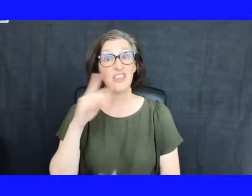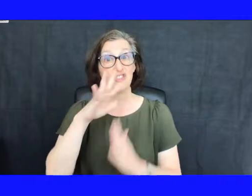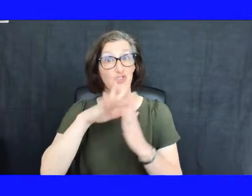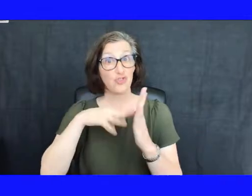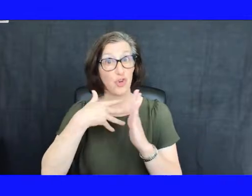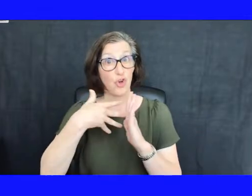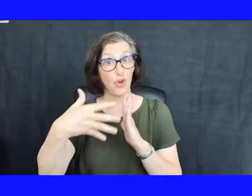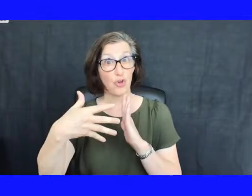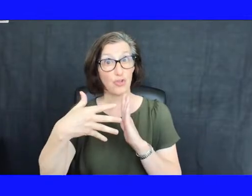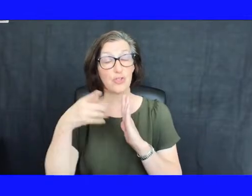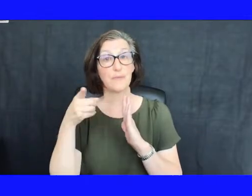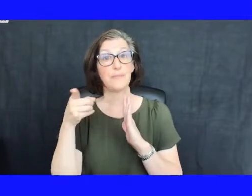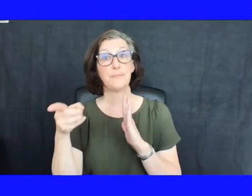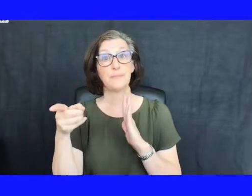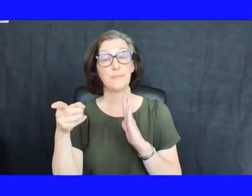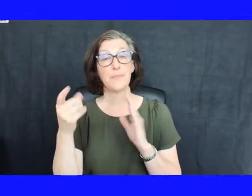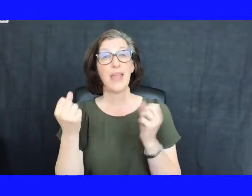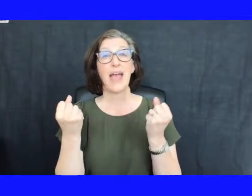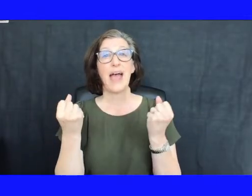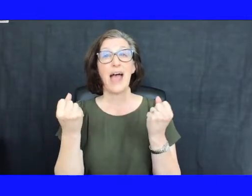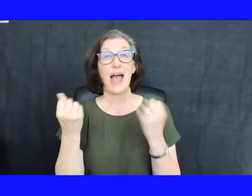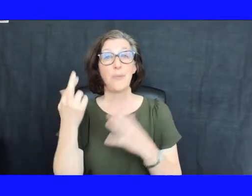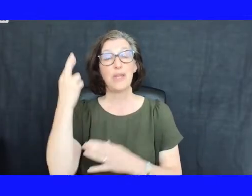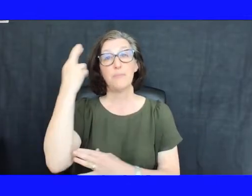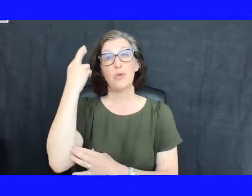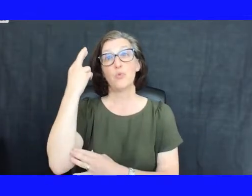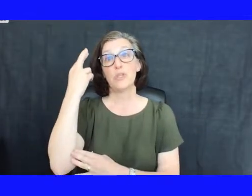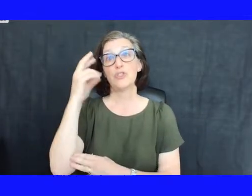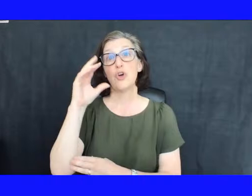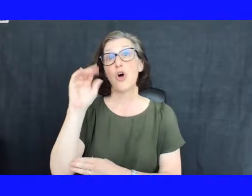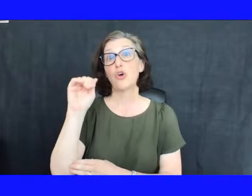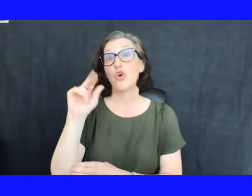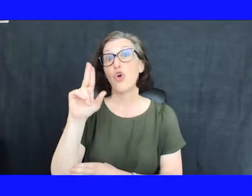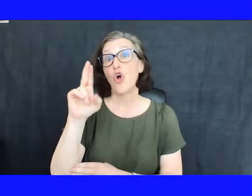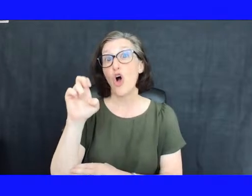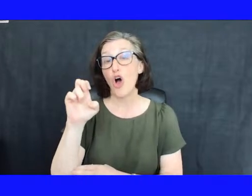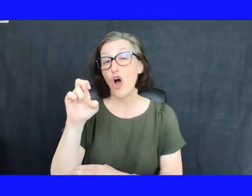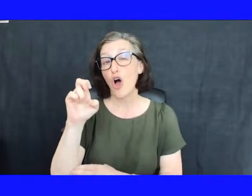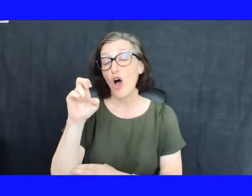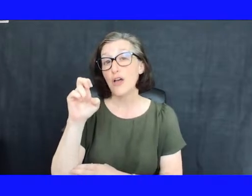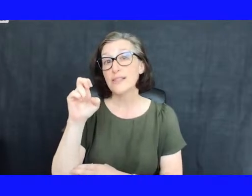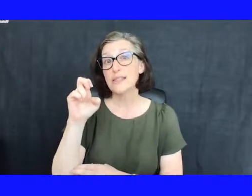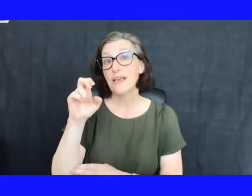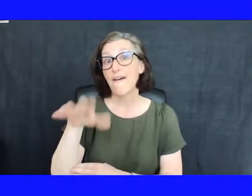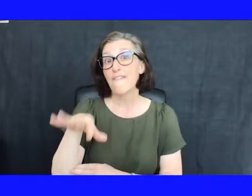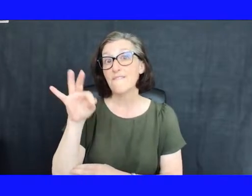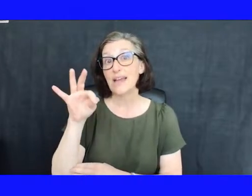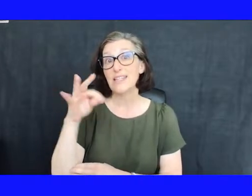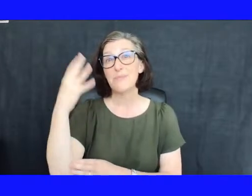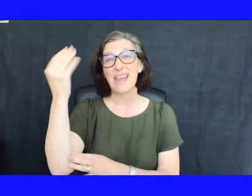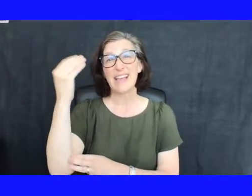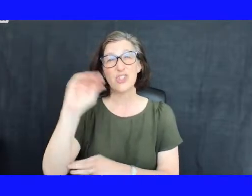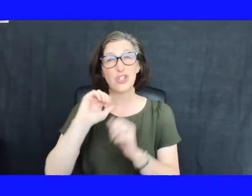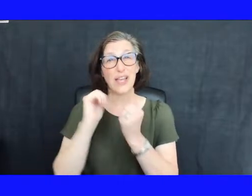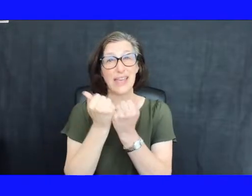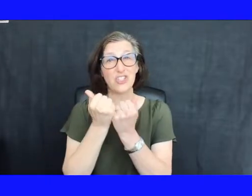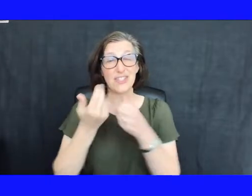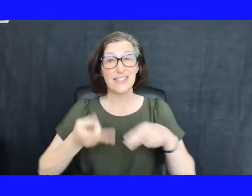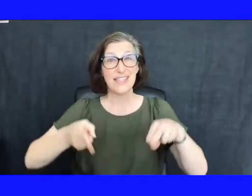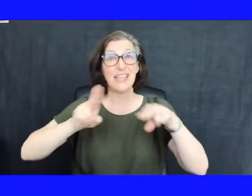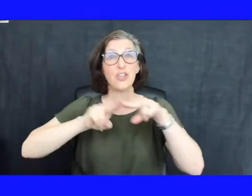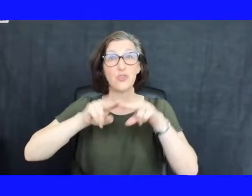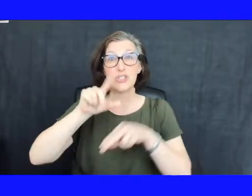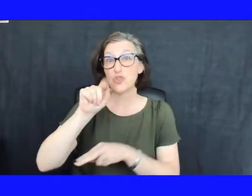total number administratively closed. In the past, the City Commission on Human Rights had issued